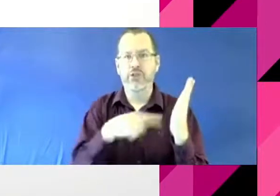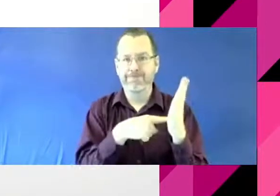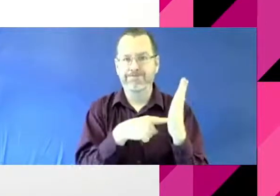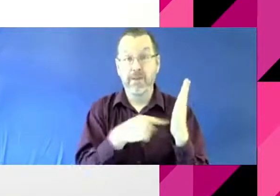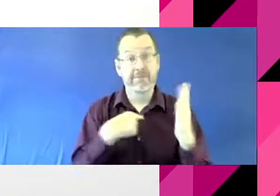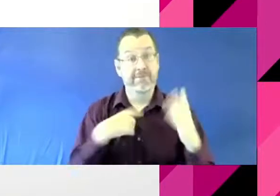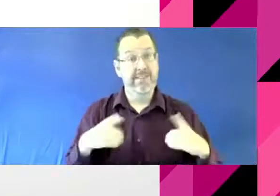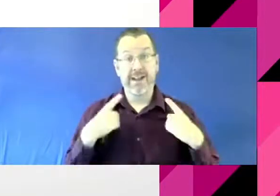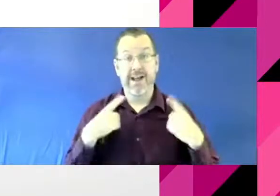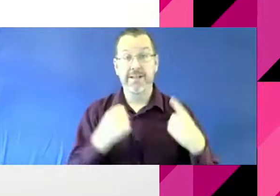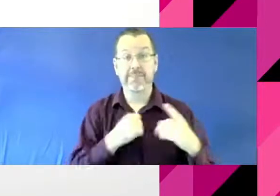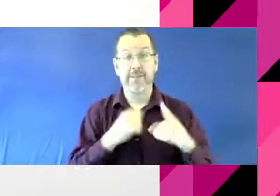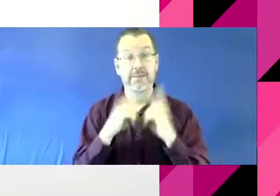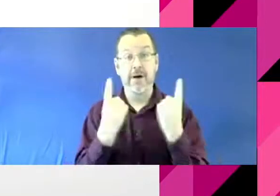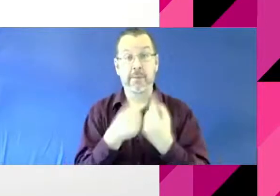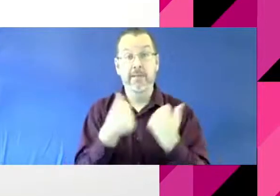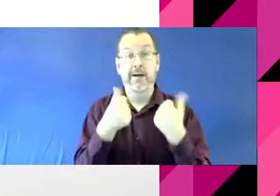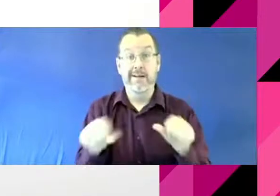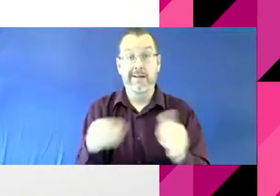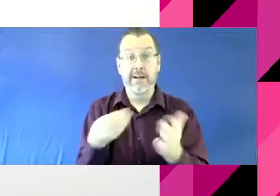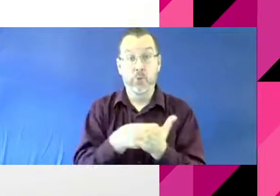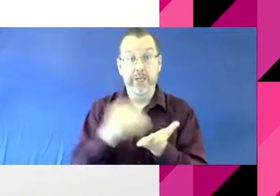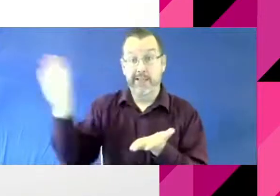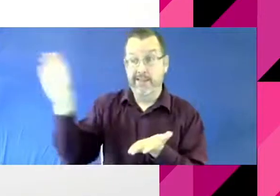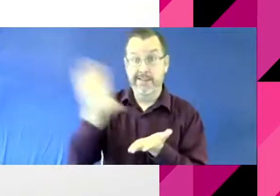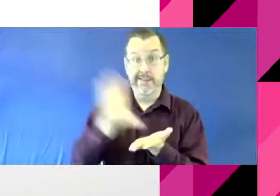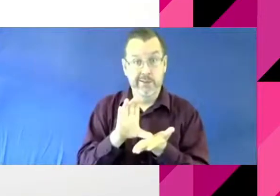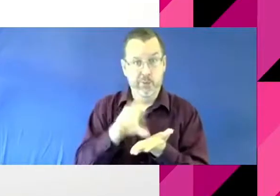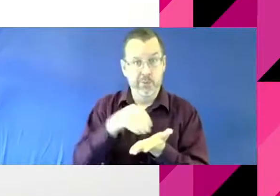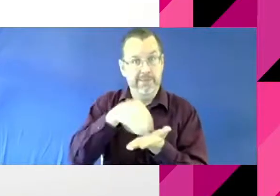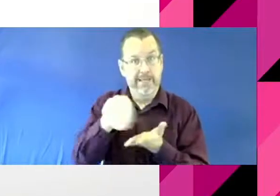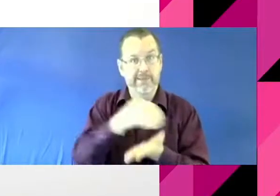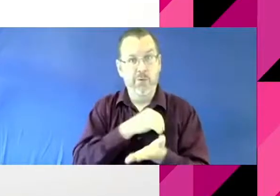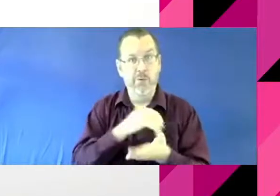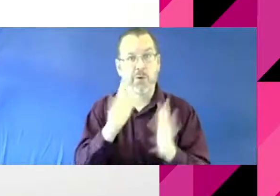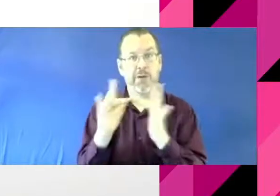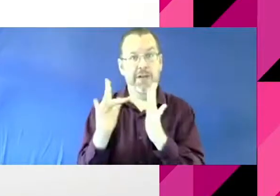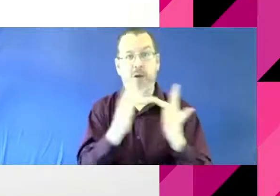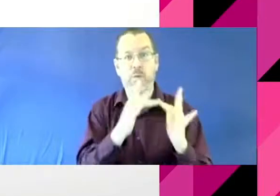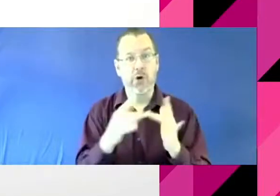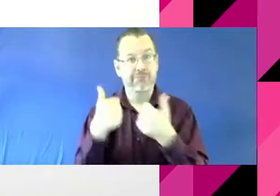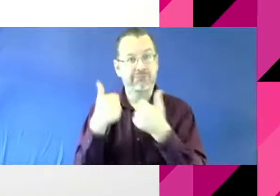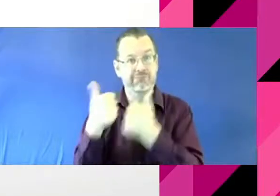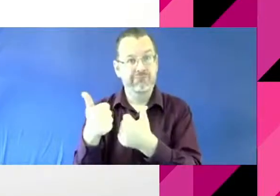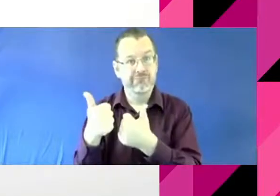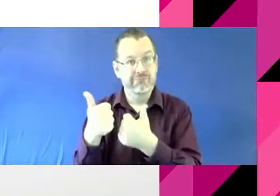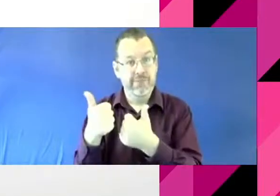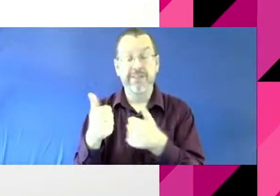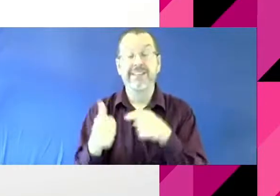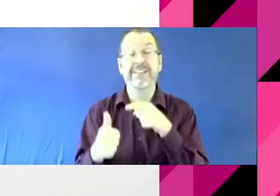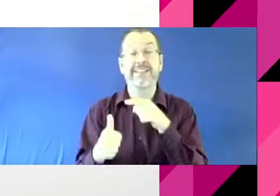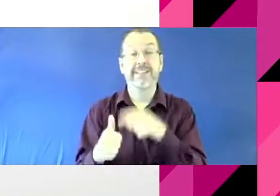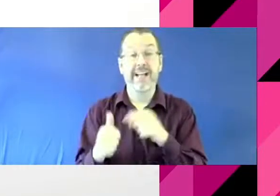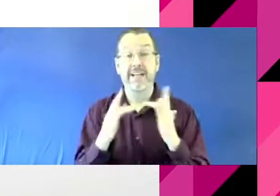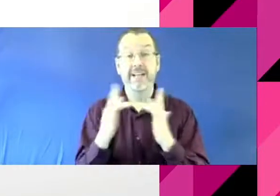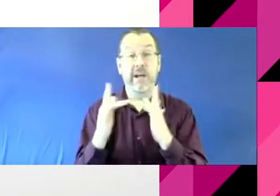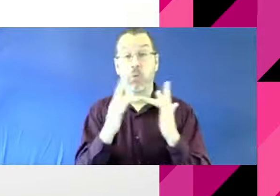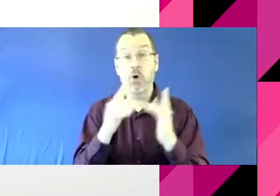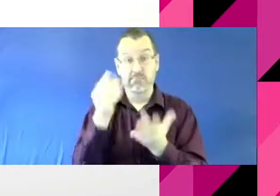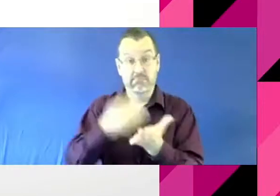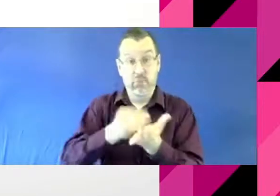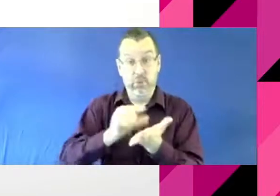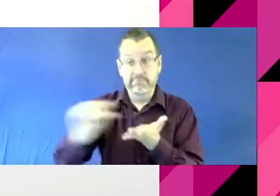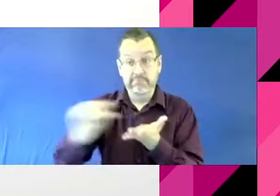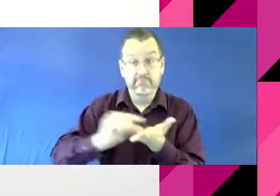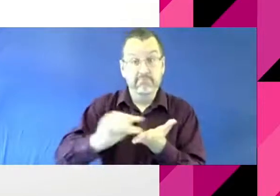department has secured the funding for the network, and the funding, much of which will be available to disabled people's organisations,